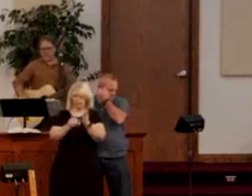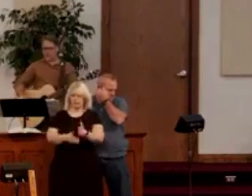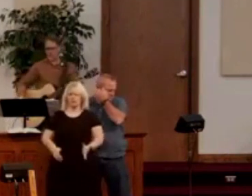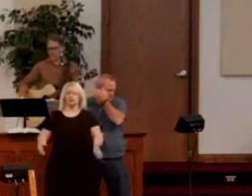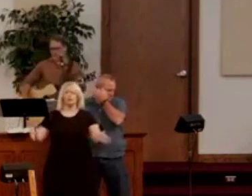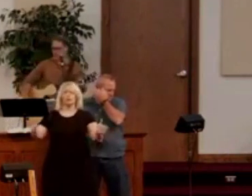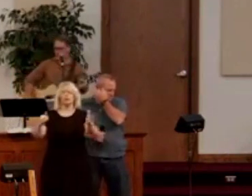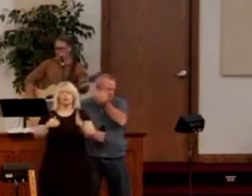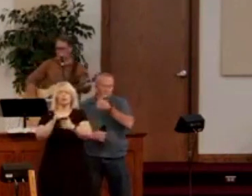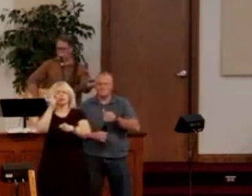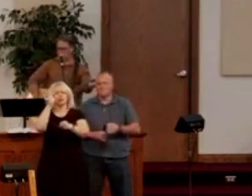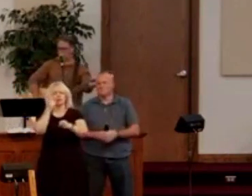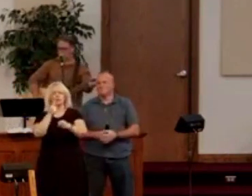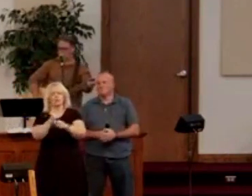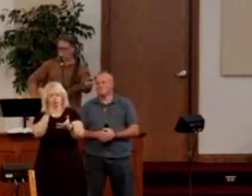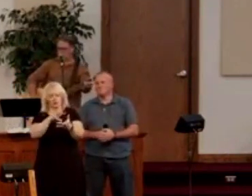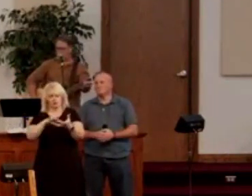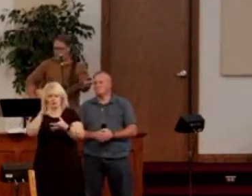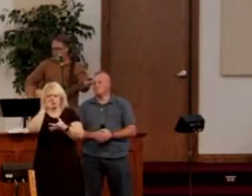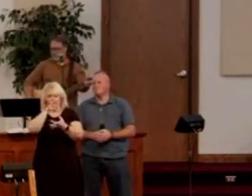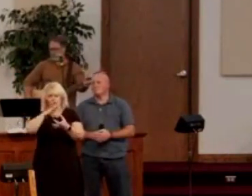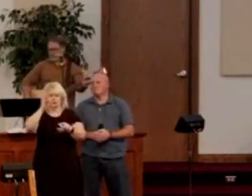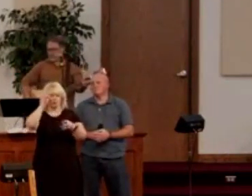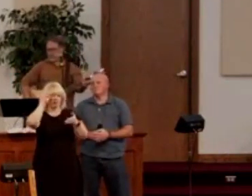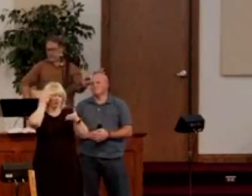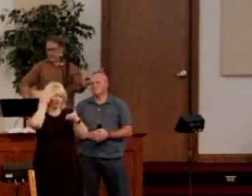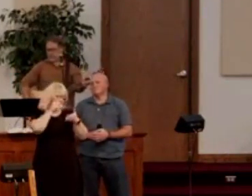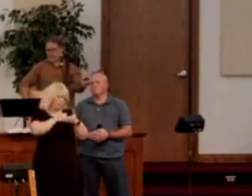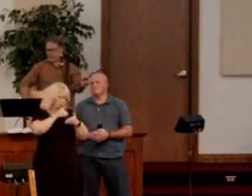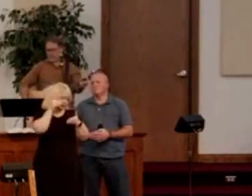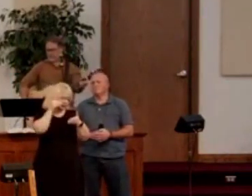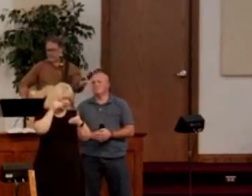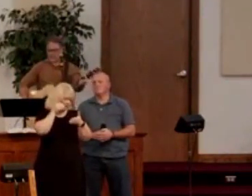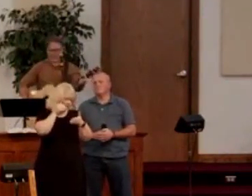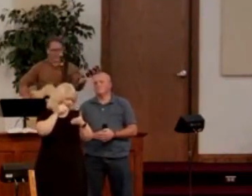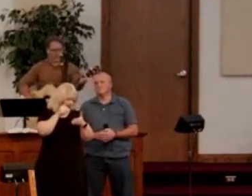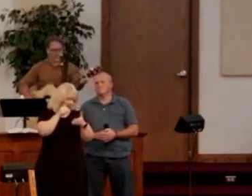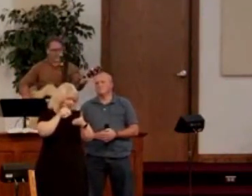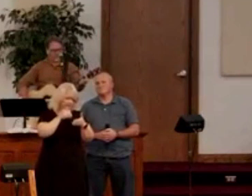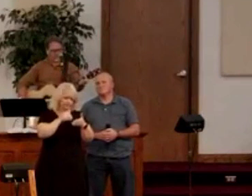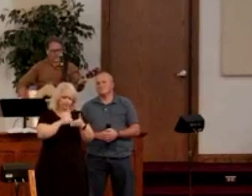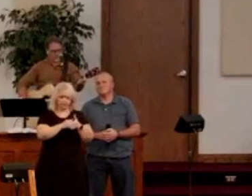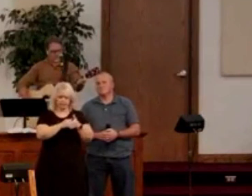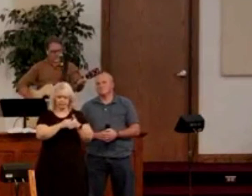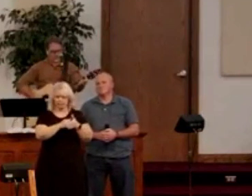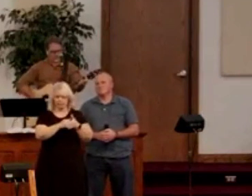and renew a right spirit within me.